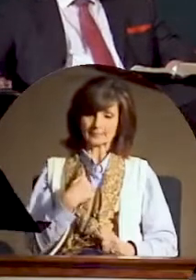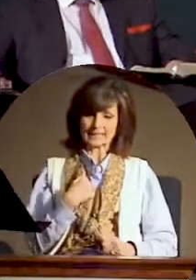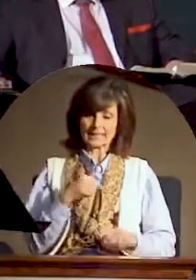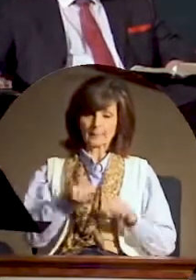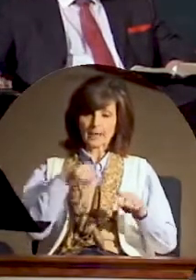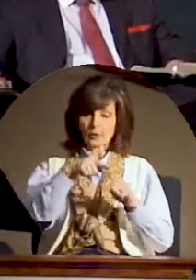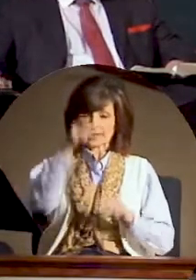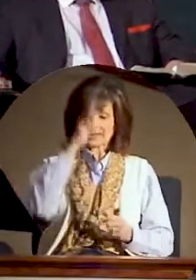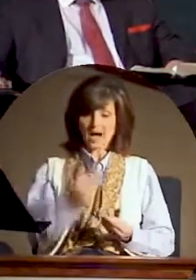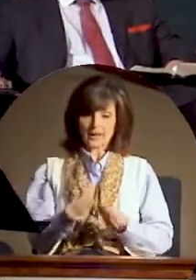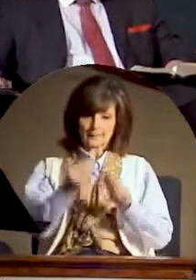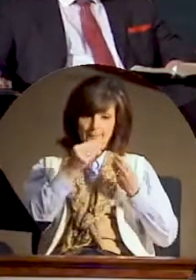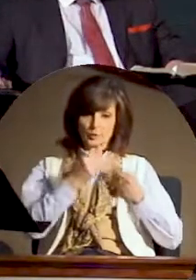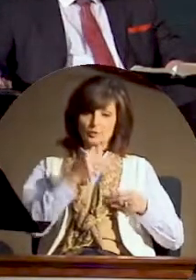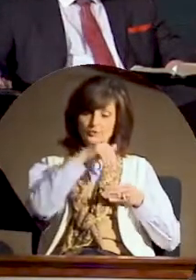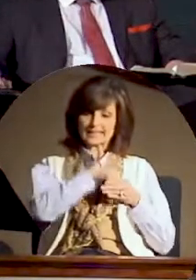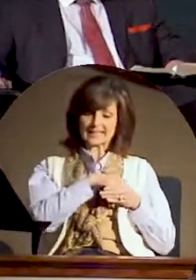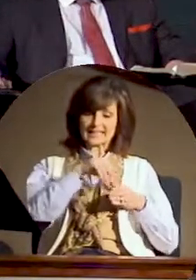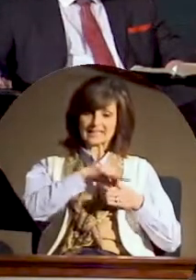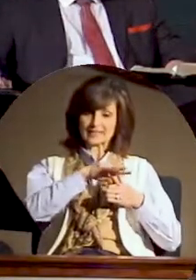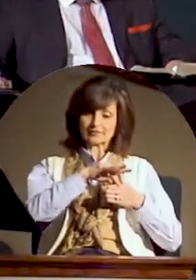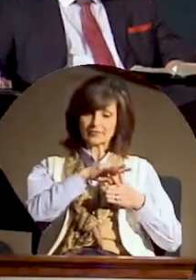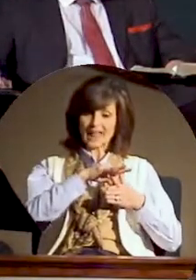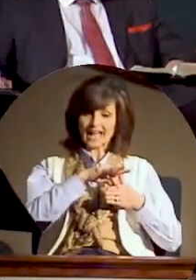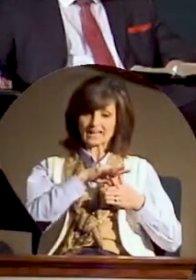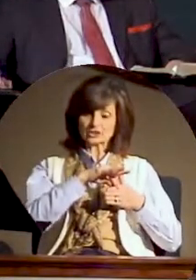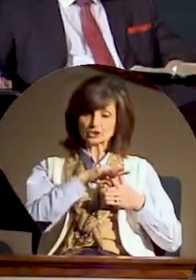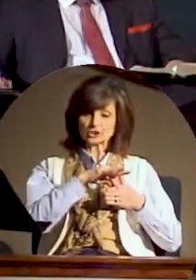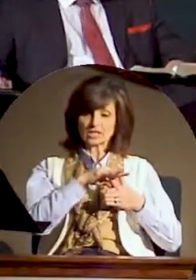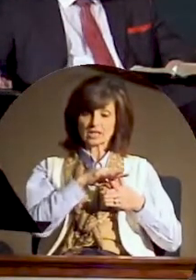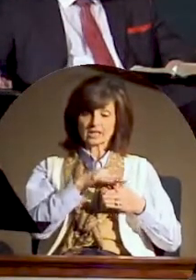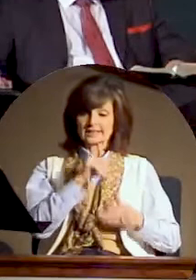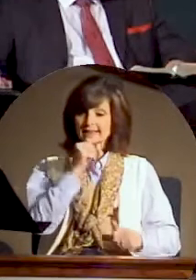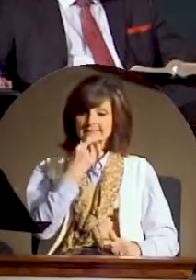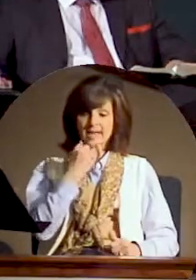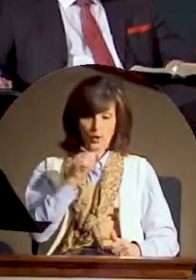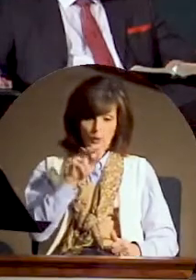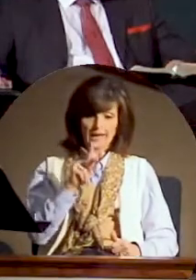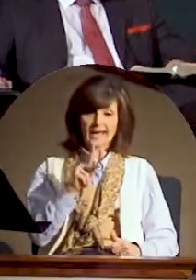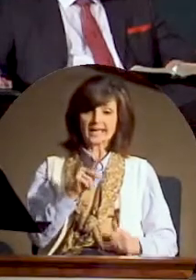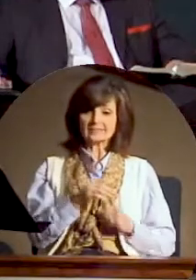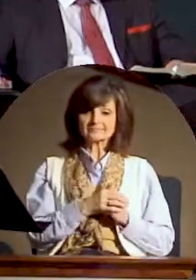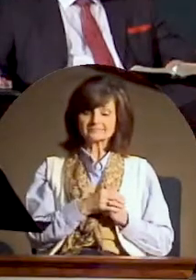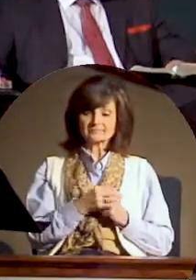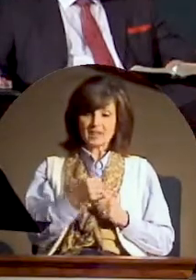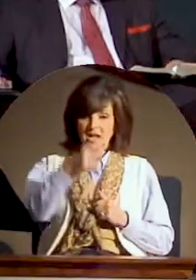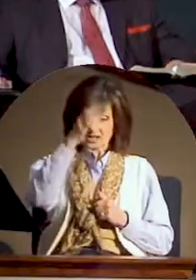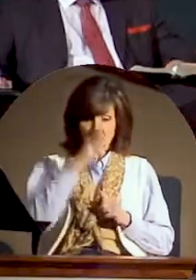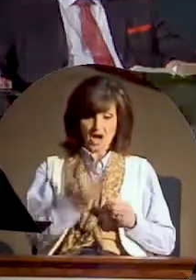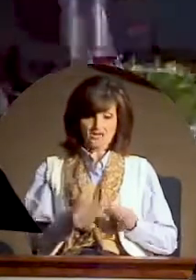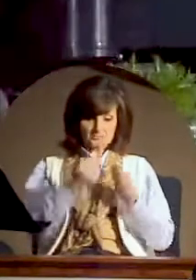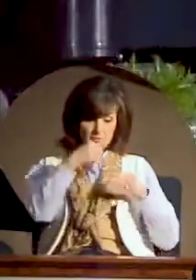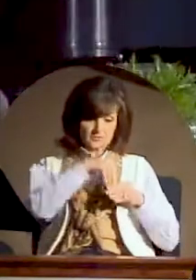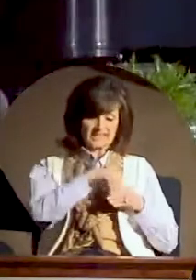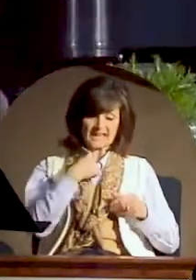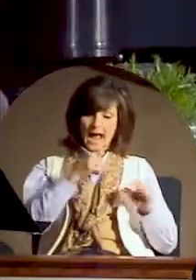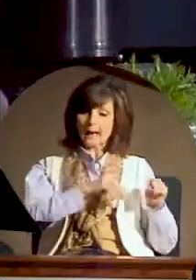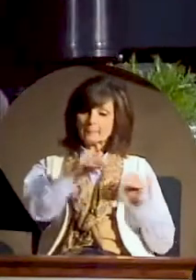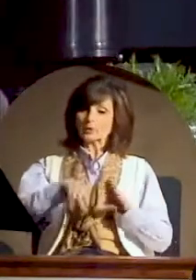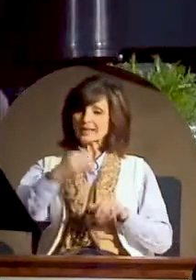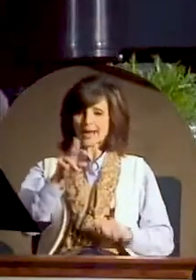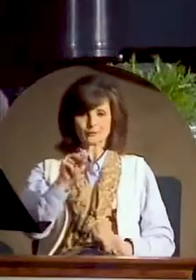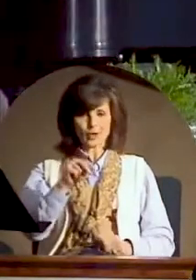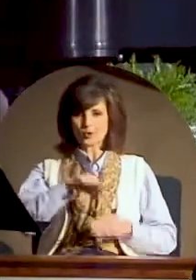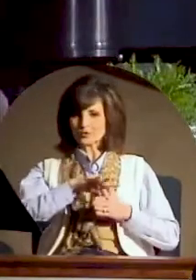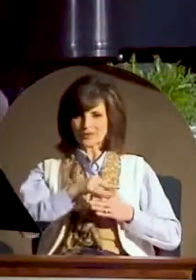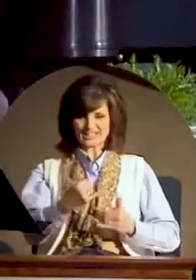when God moved in, the flesh didn't just pick up his bags and say, "All right, I see you now. God's in there. I'm leaving. I'm moving out." He didn't do